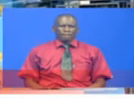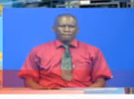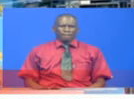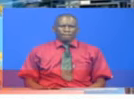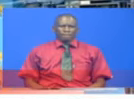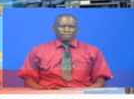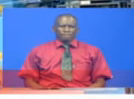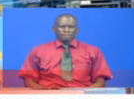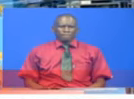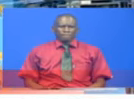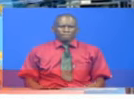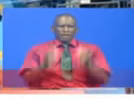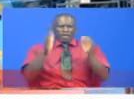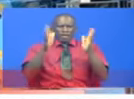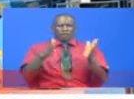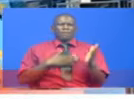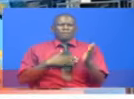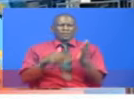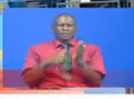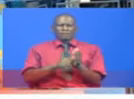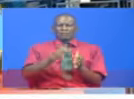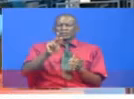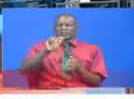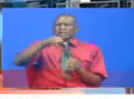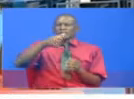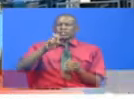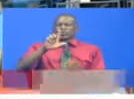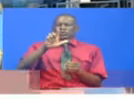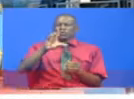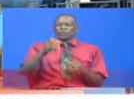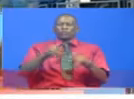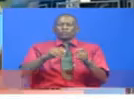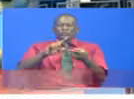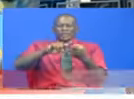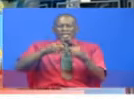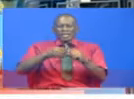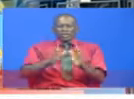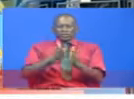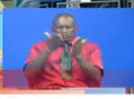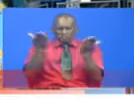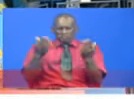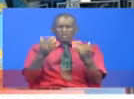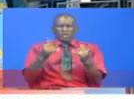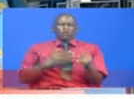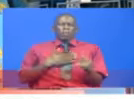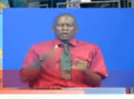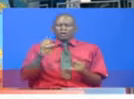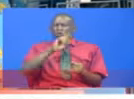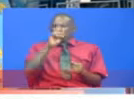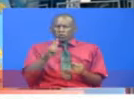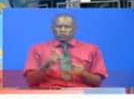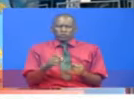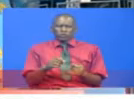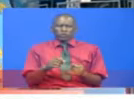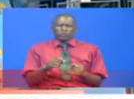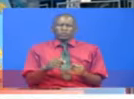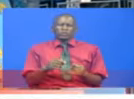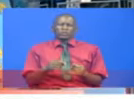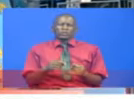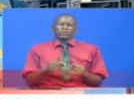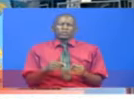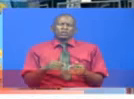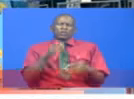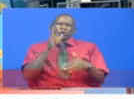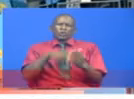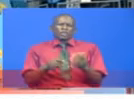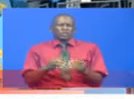Hi, my name is Graham Kajilo from The Standard. My question, probably it will be a response. What is